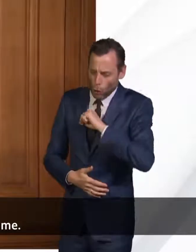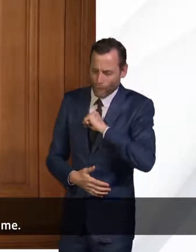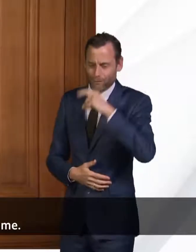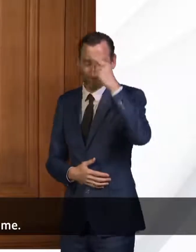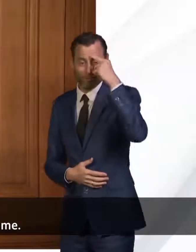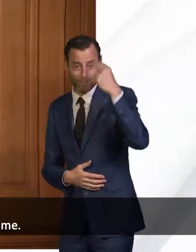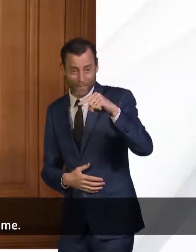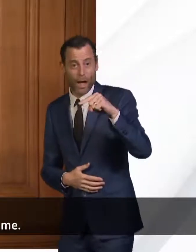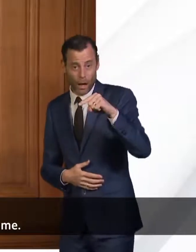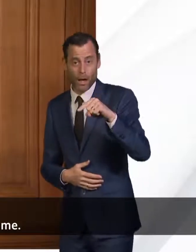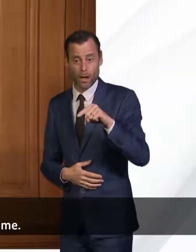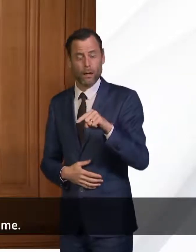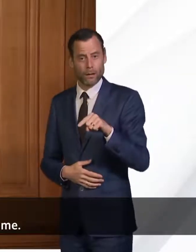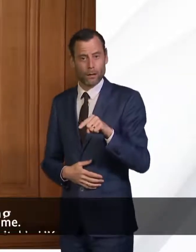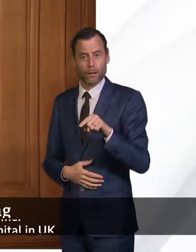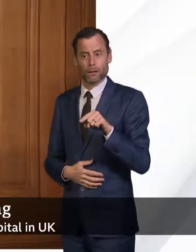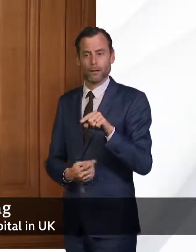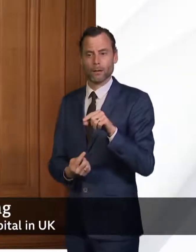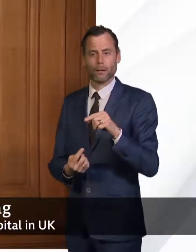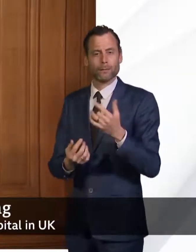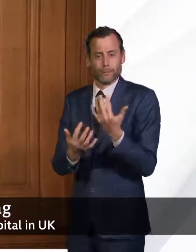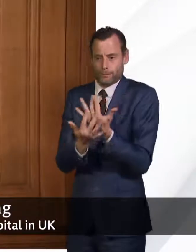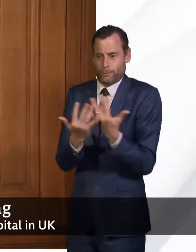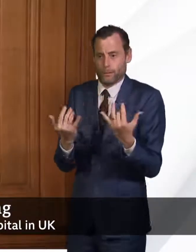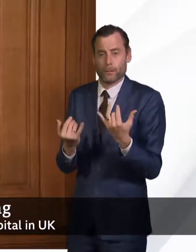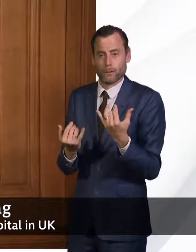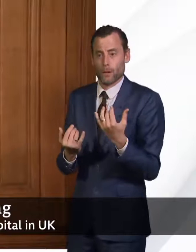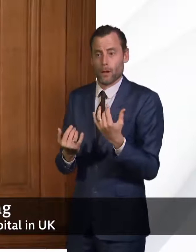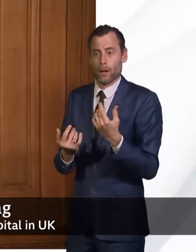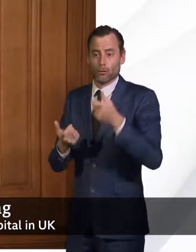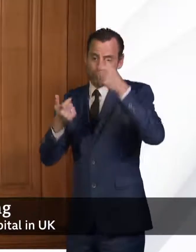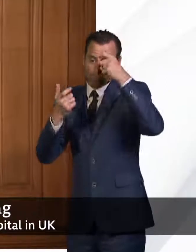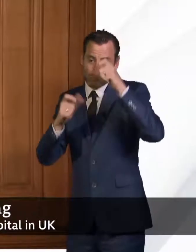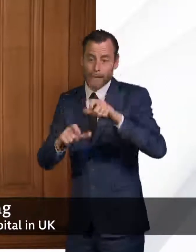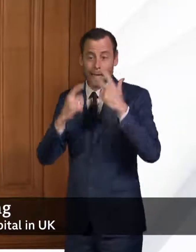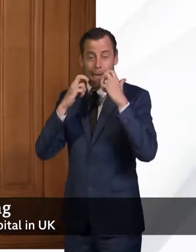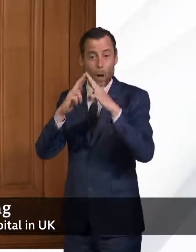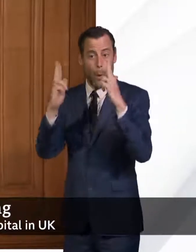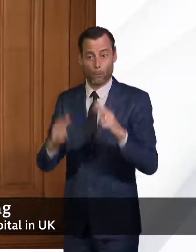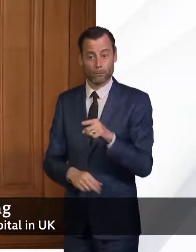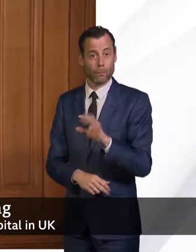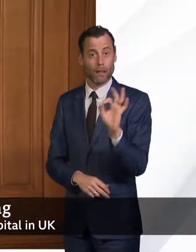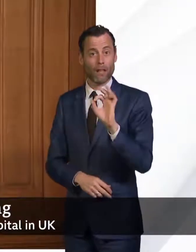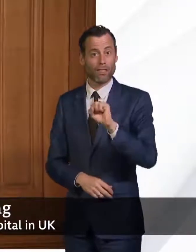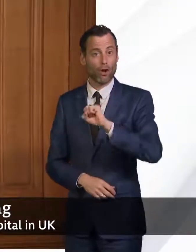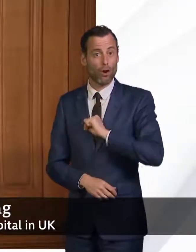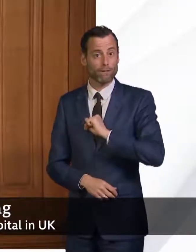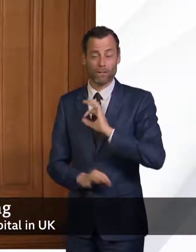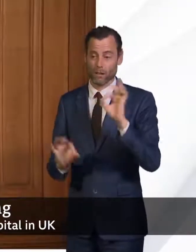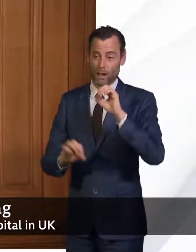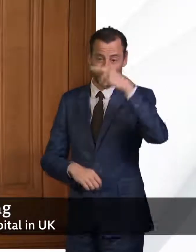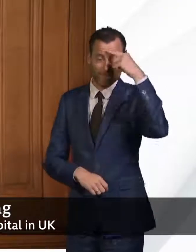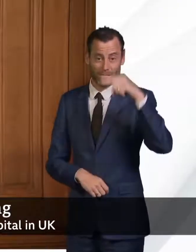for the presence of the virus. So there were significant numbers of residents who were asymptomatic who had the virus. And so we've massively increased